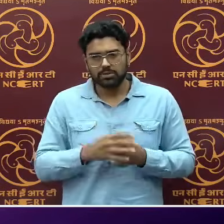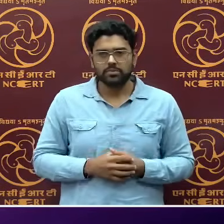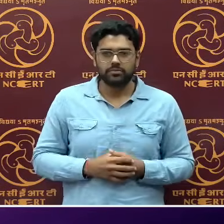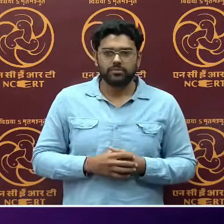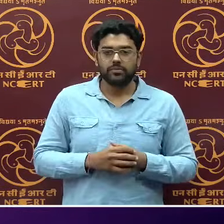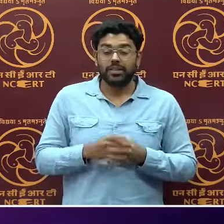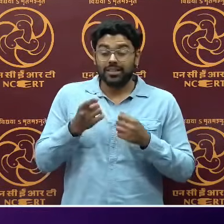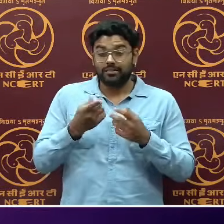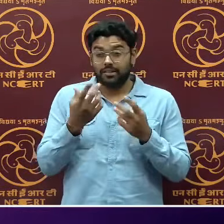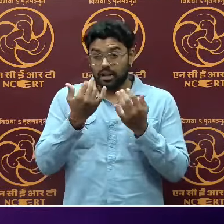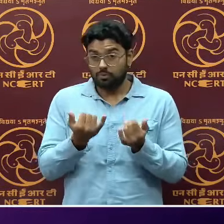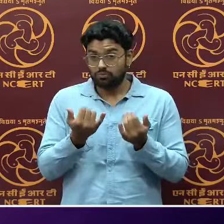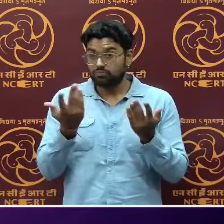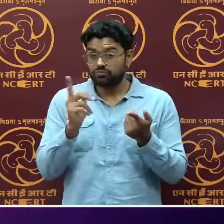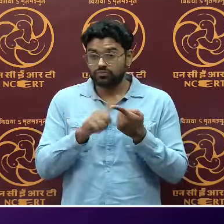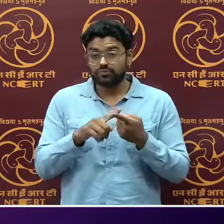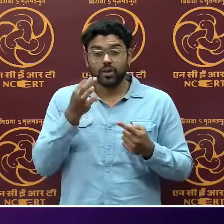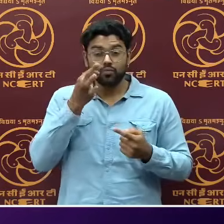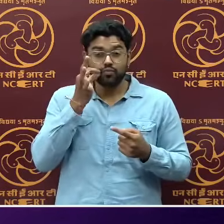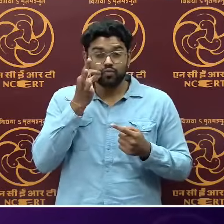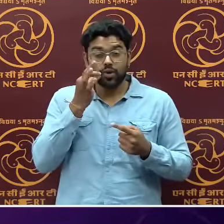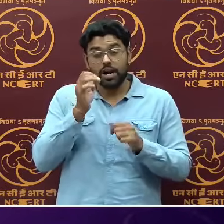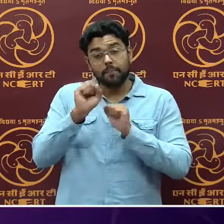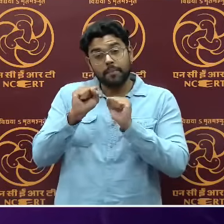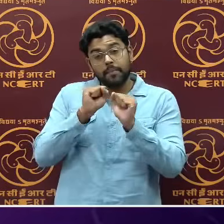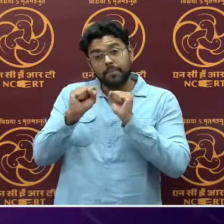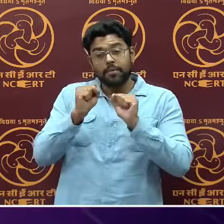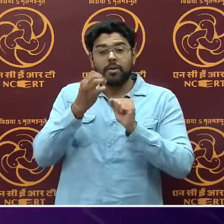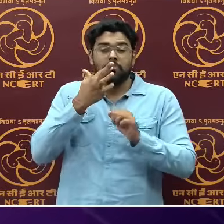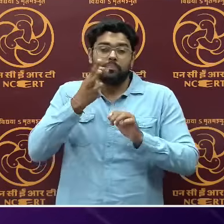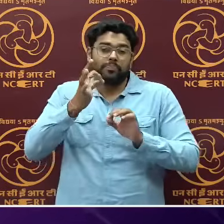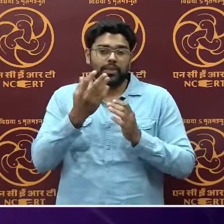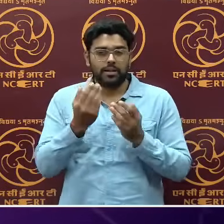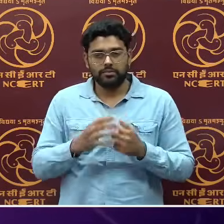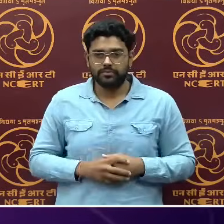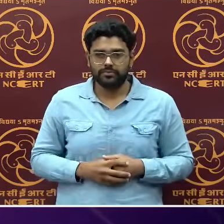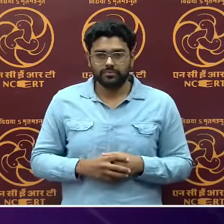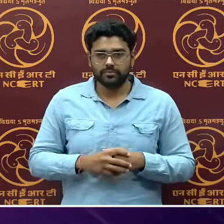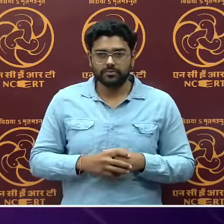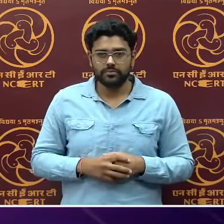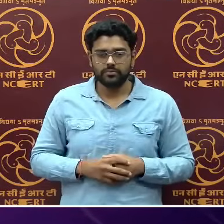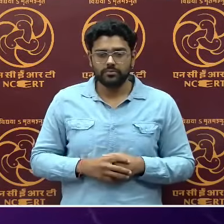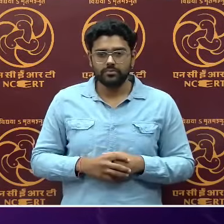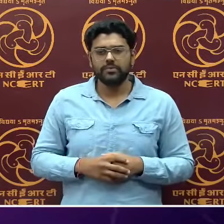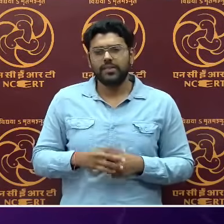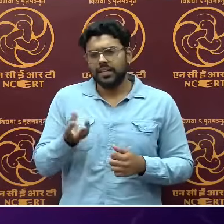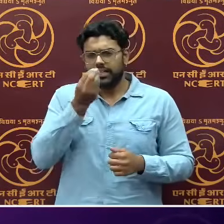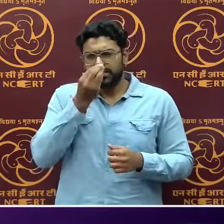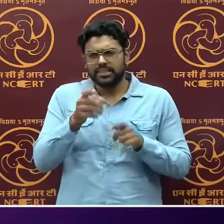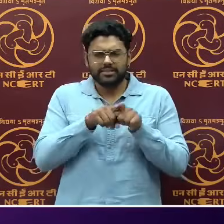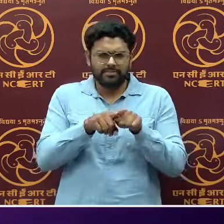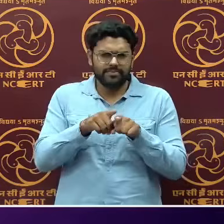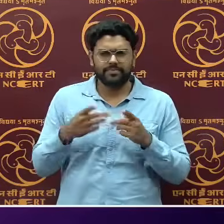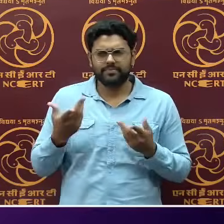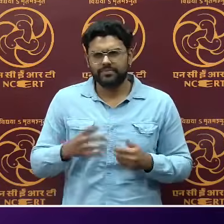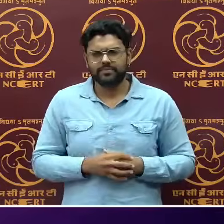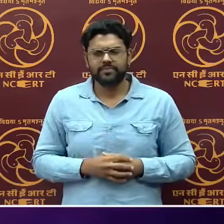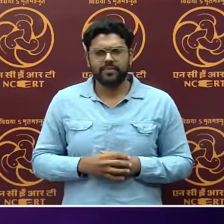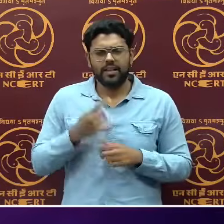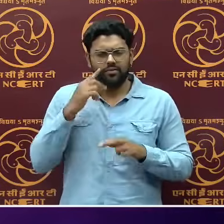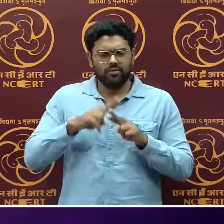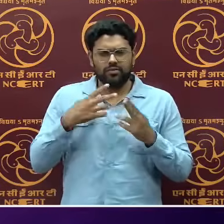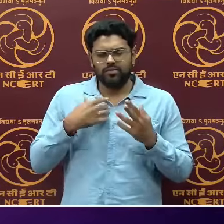each fruit will give its taste, Yes, right? ma'am. Very easy example we can take if